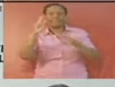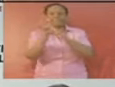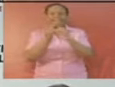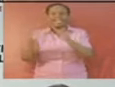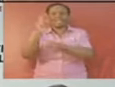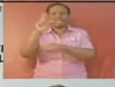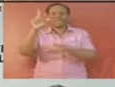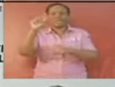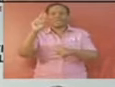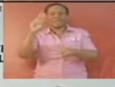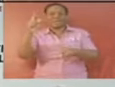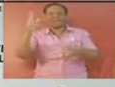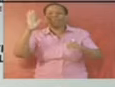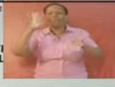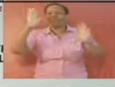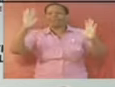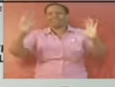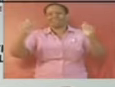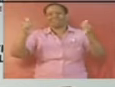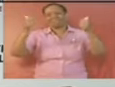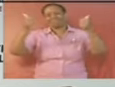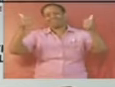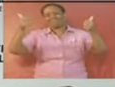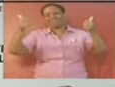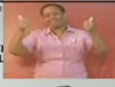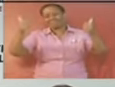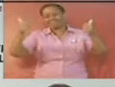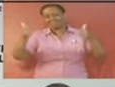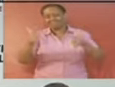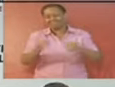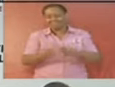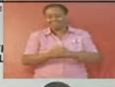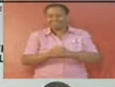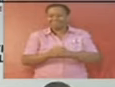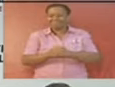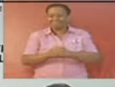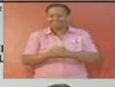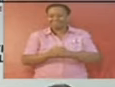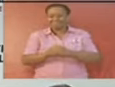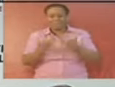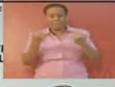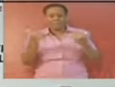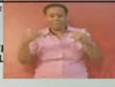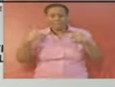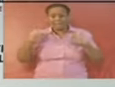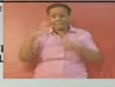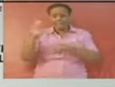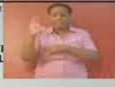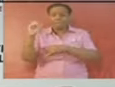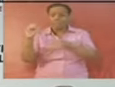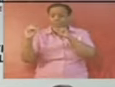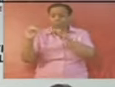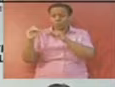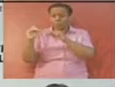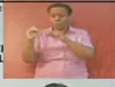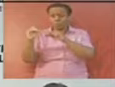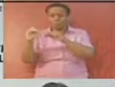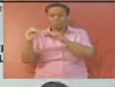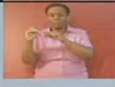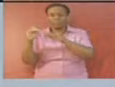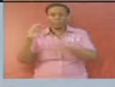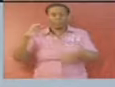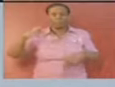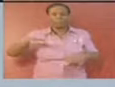with Dr. Parasram, followed by a presentation on the benefits of vaccines. Hi, thanks, Al. Good morning,